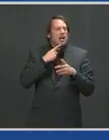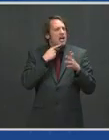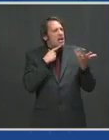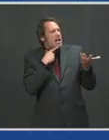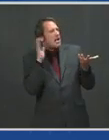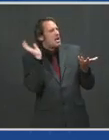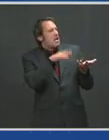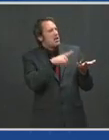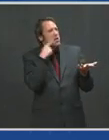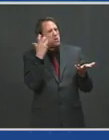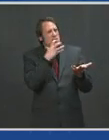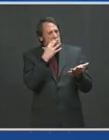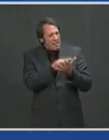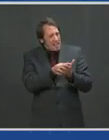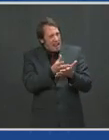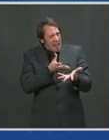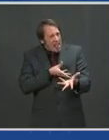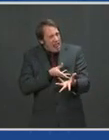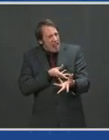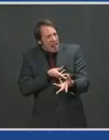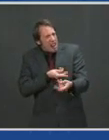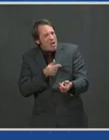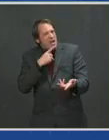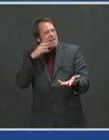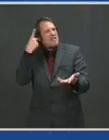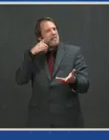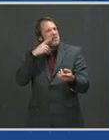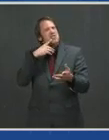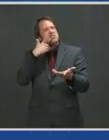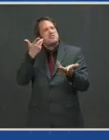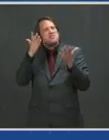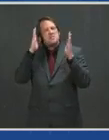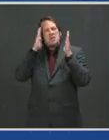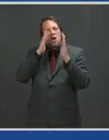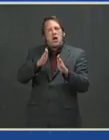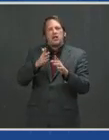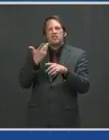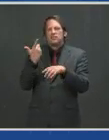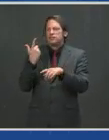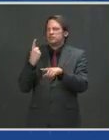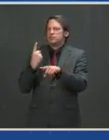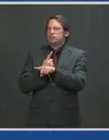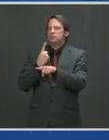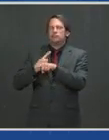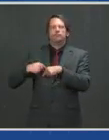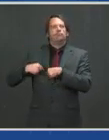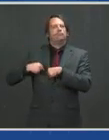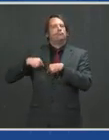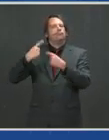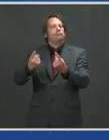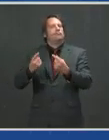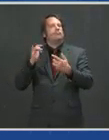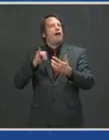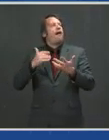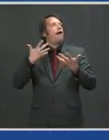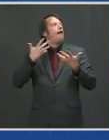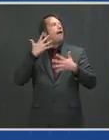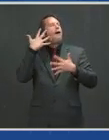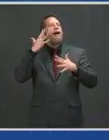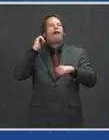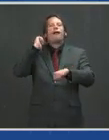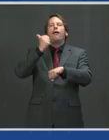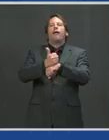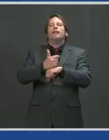They say, why not focus on traditional infrastructure? Fix what we've already got,